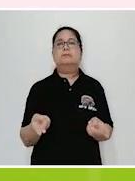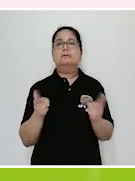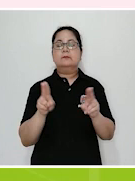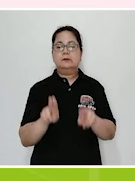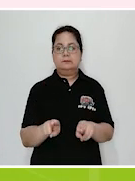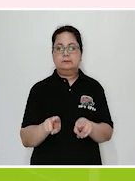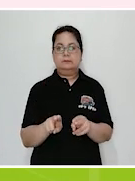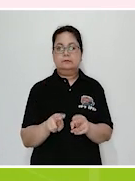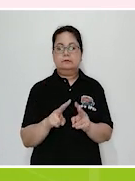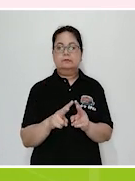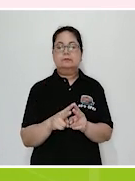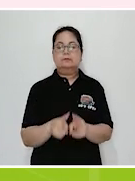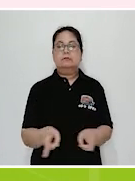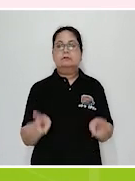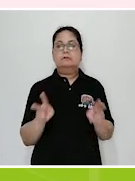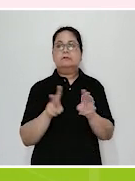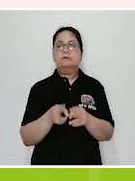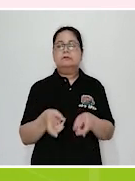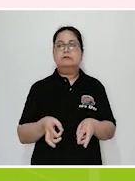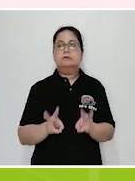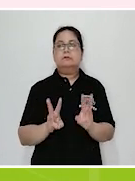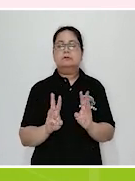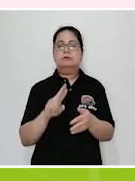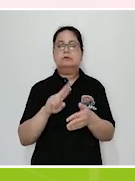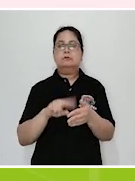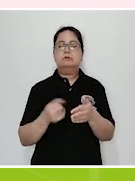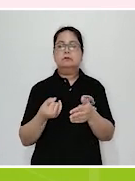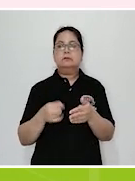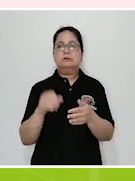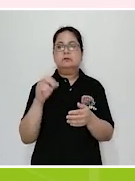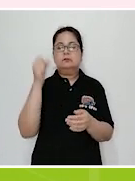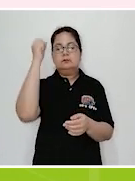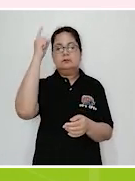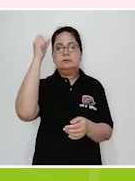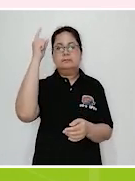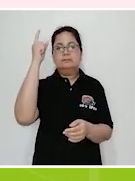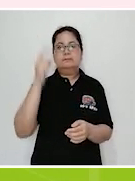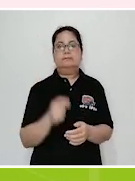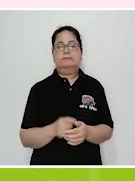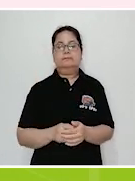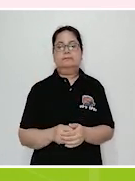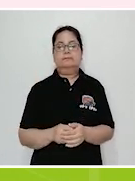Predicting outcomes is a valuable strategy in reading comprehension.